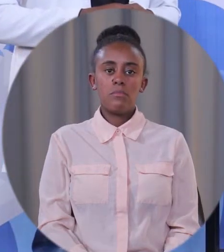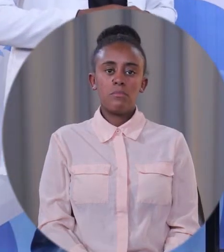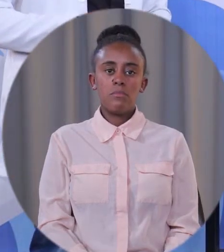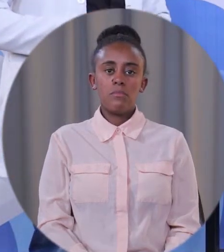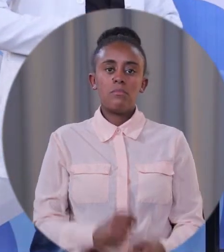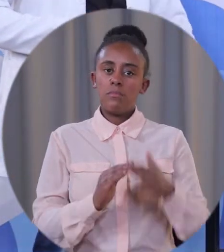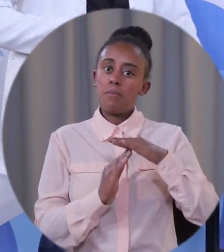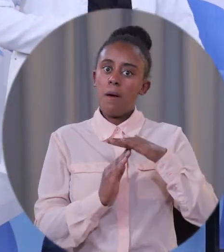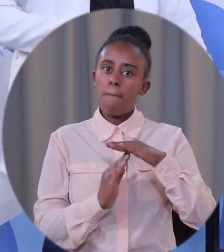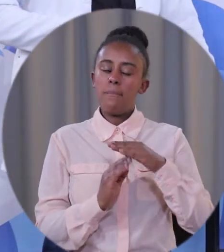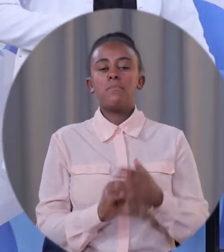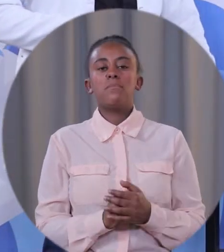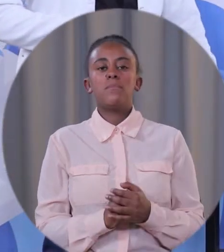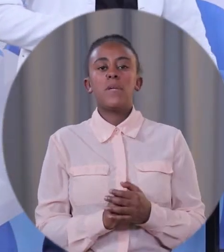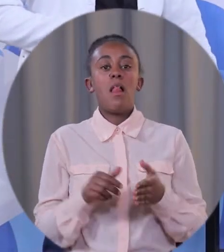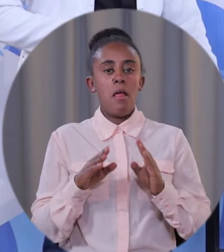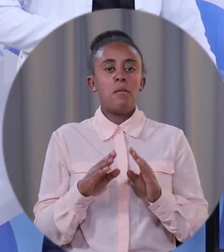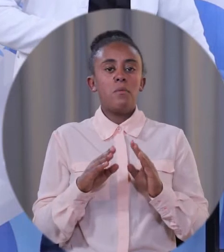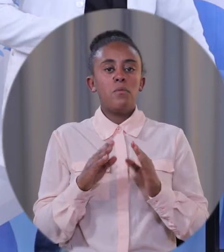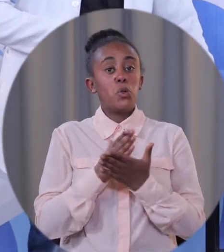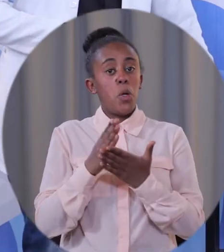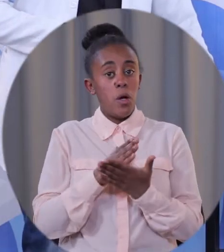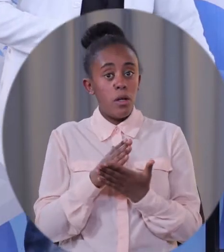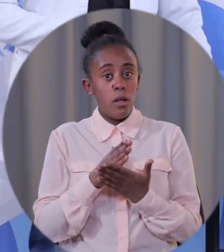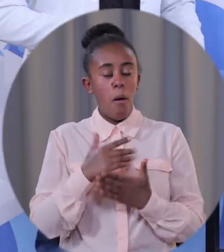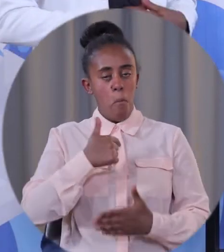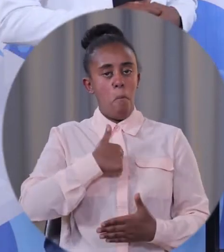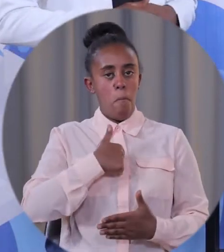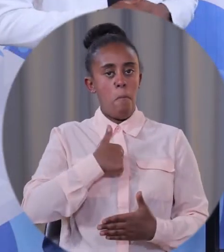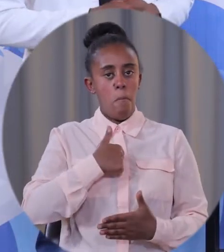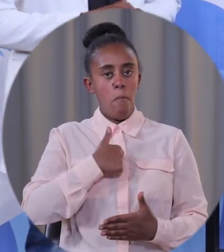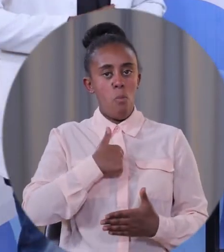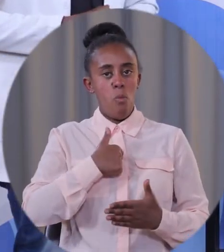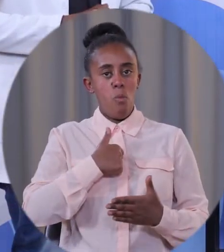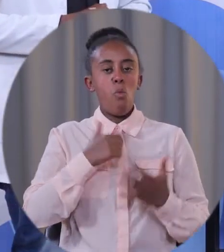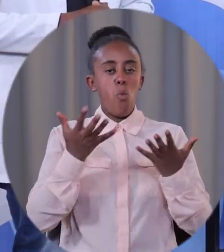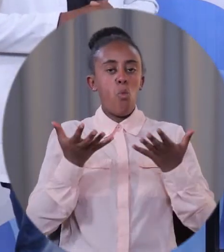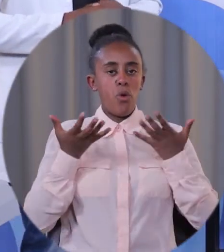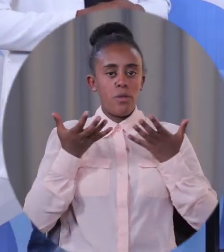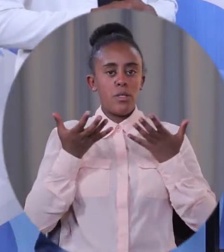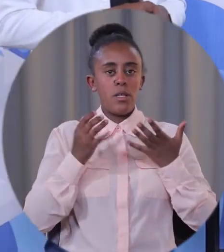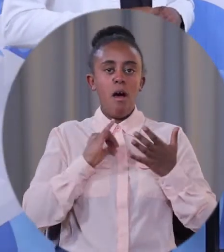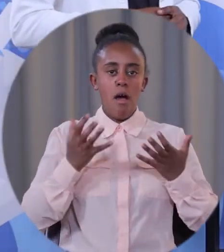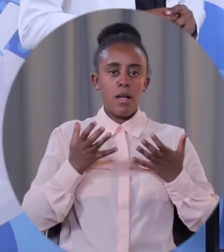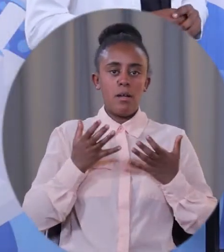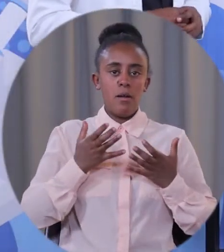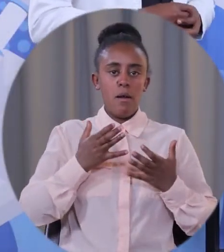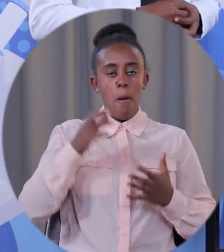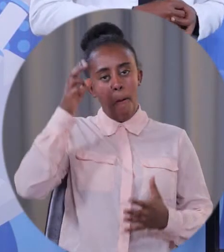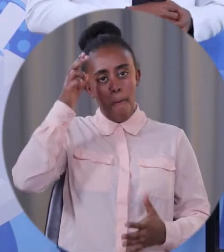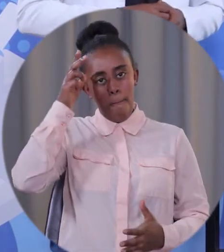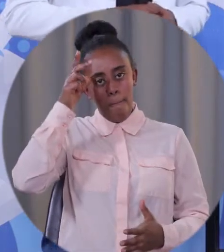Time is up. Let me share you my wants. I need my